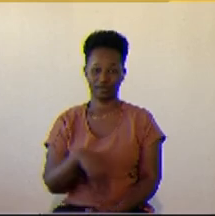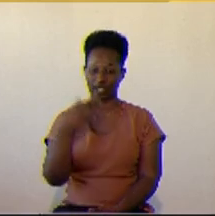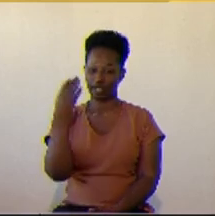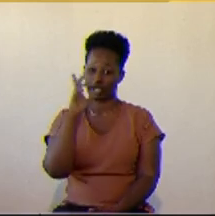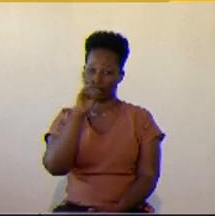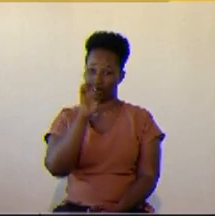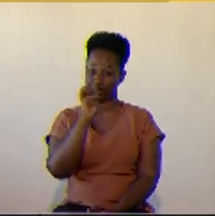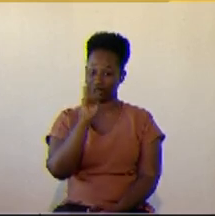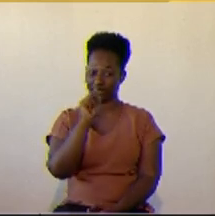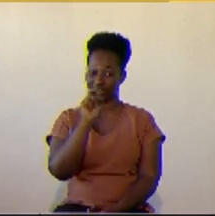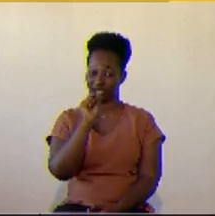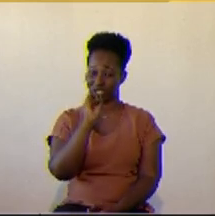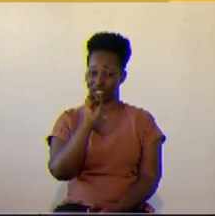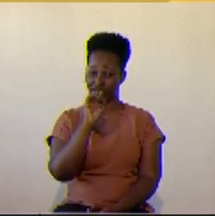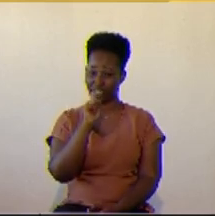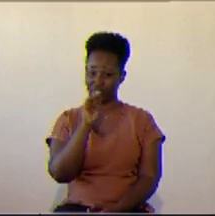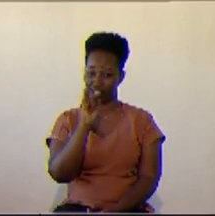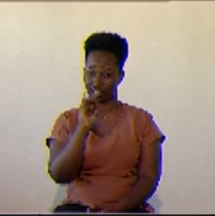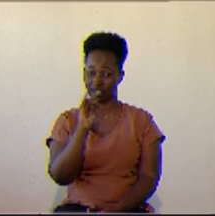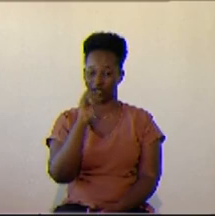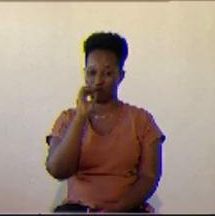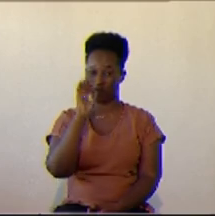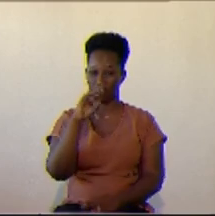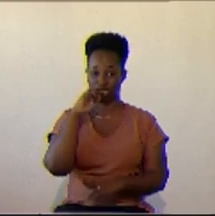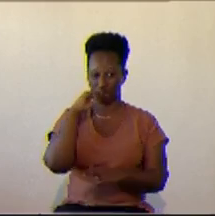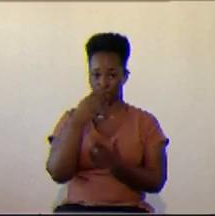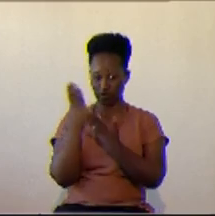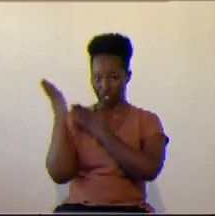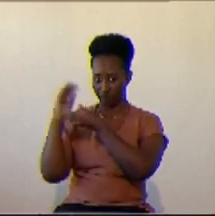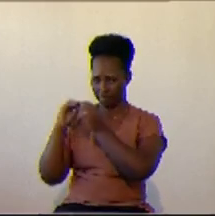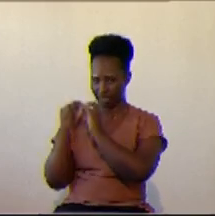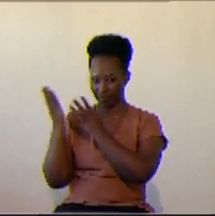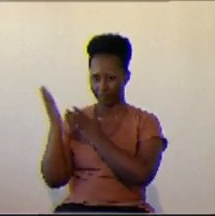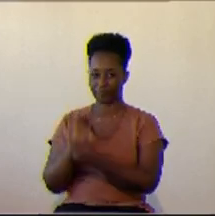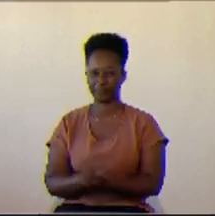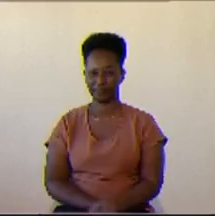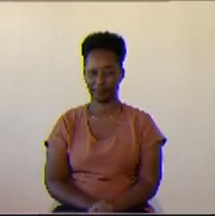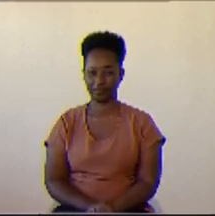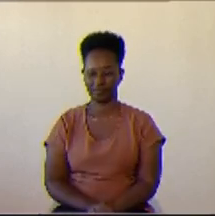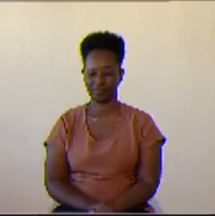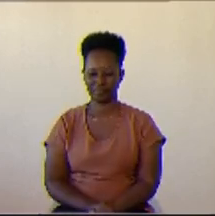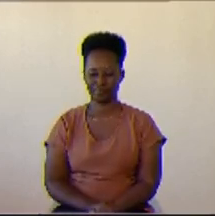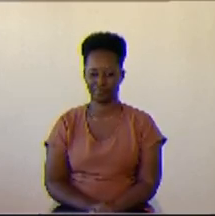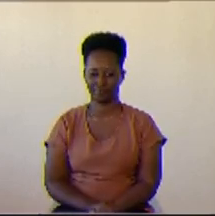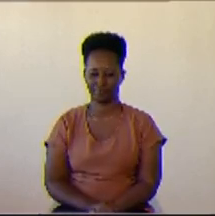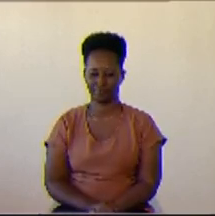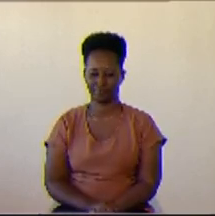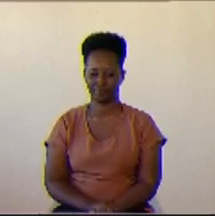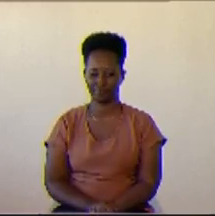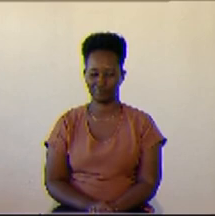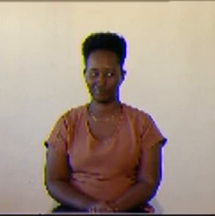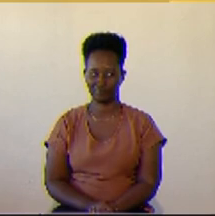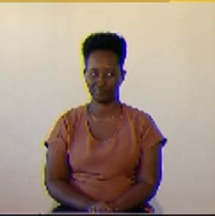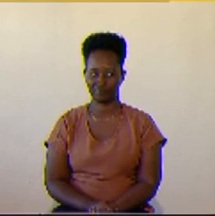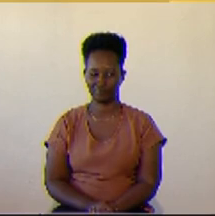solution, this saline solution, is 1.0 times 10 to the power 3 kilograms per meter cubed. And the gauge pressure inside the